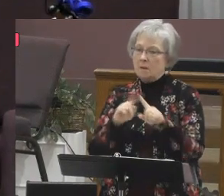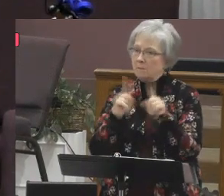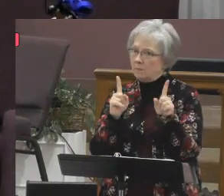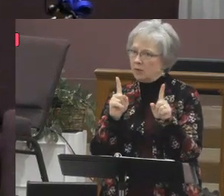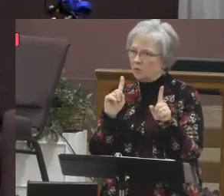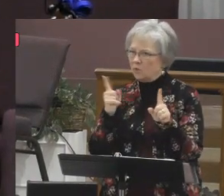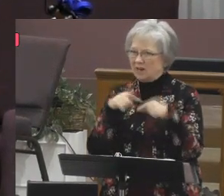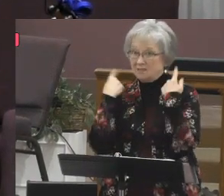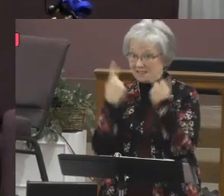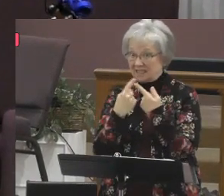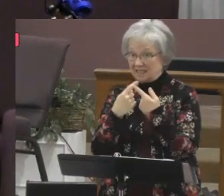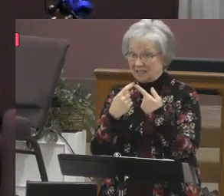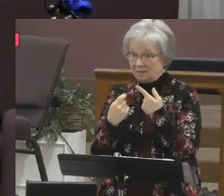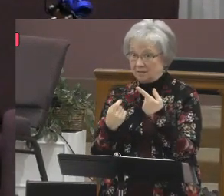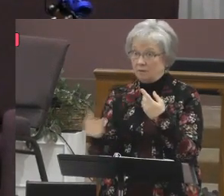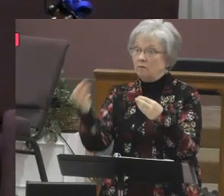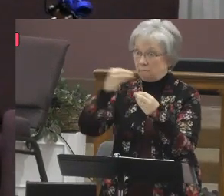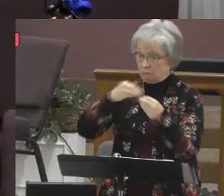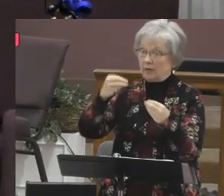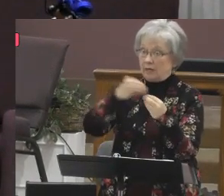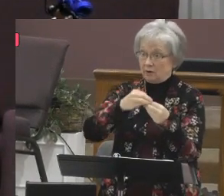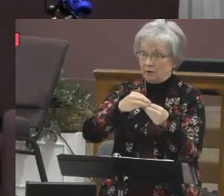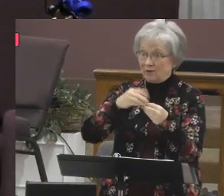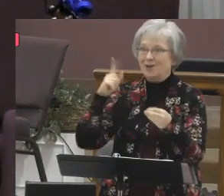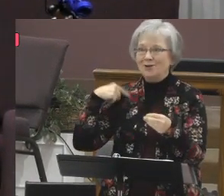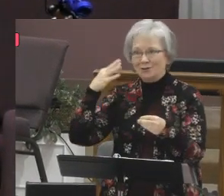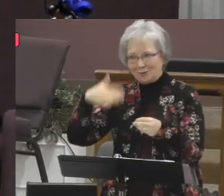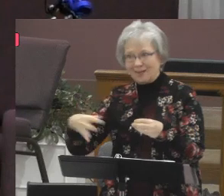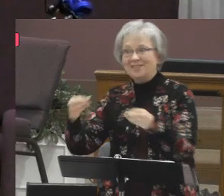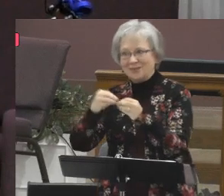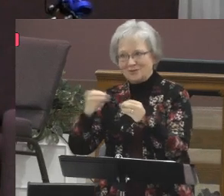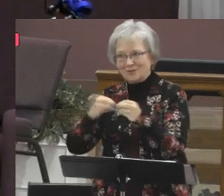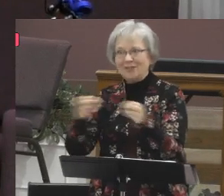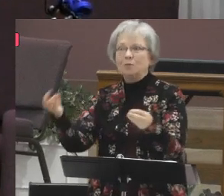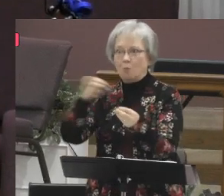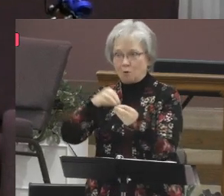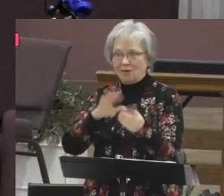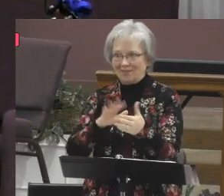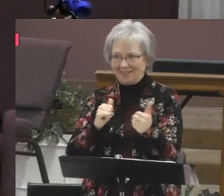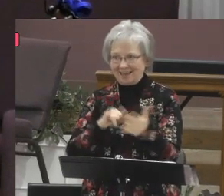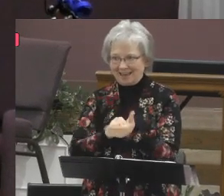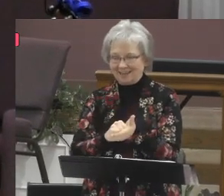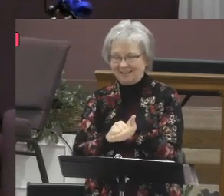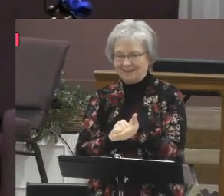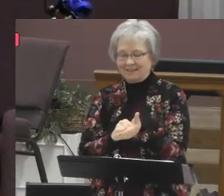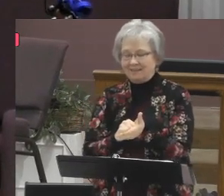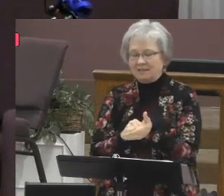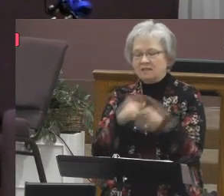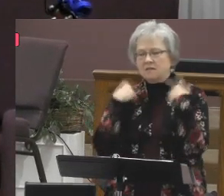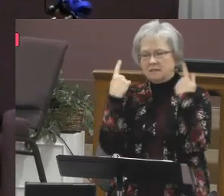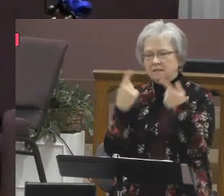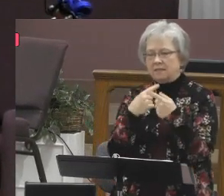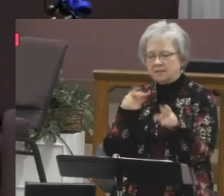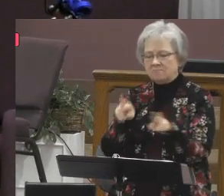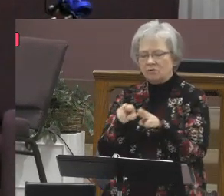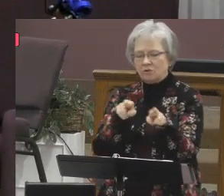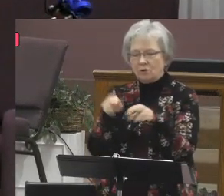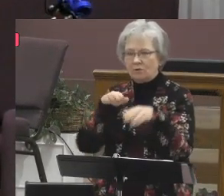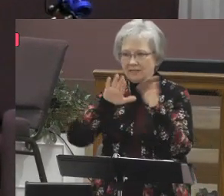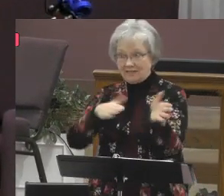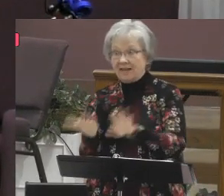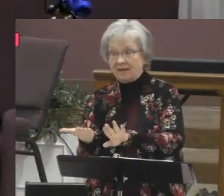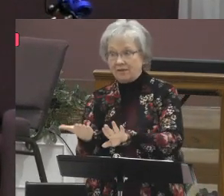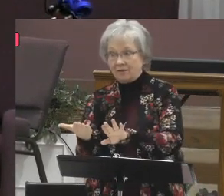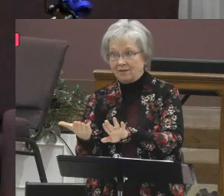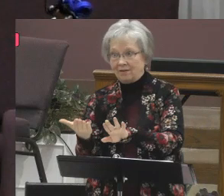where sin increased, grace increased all the more. So that just as sin reigned in death, so